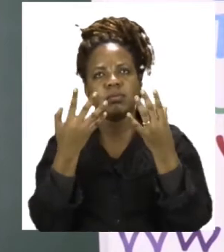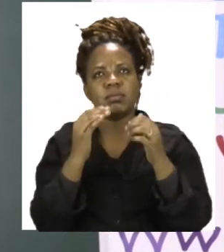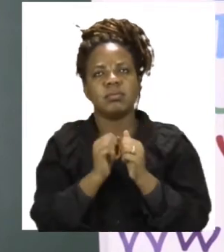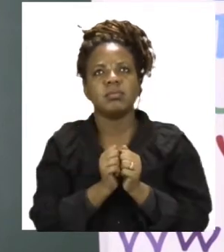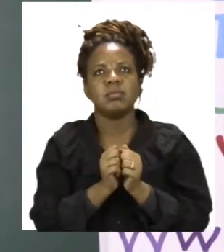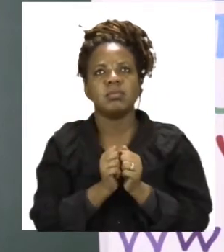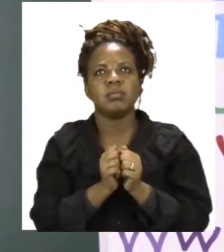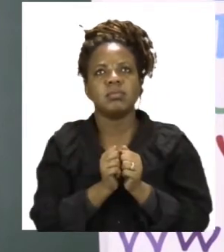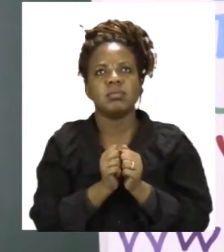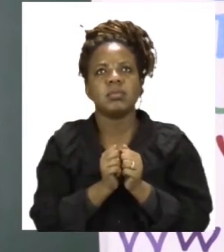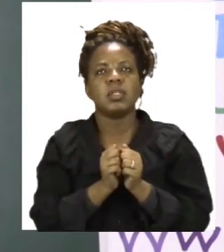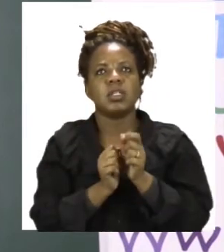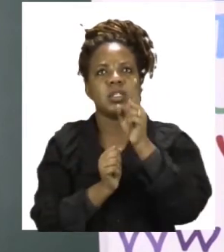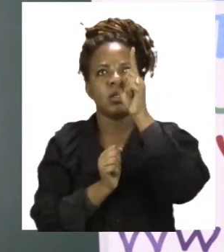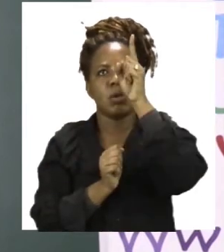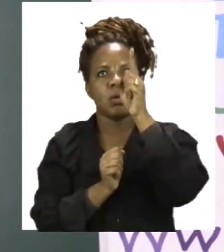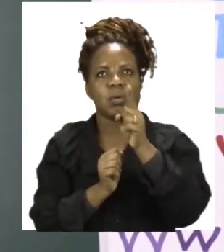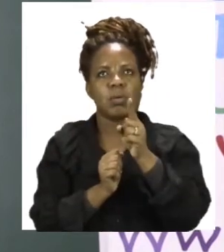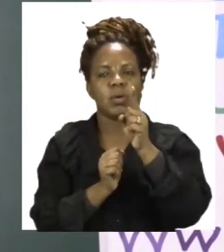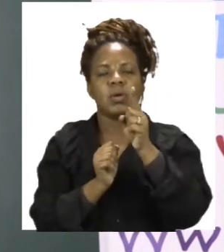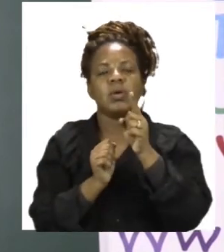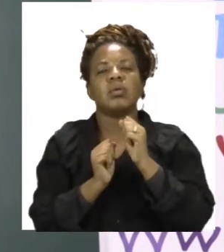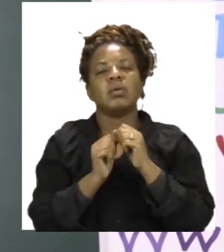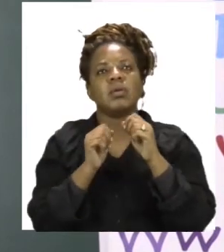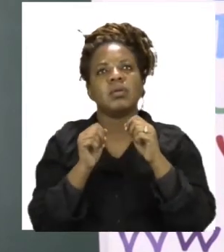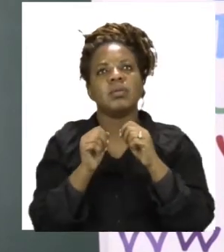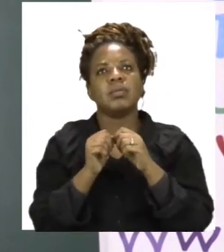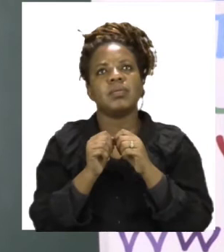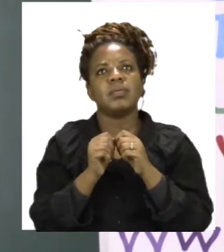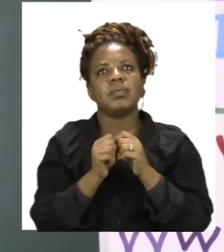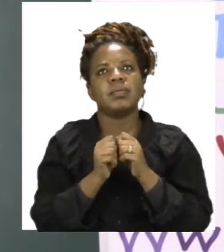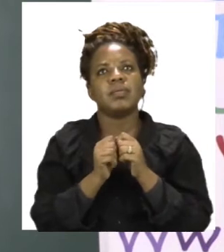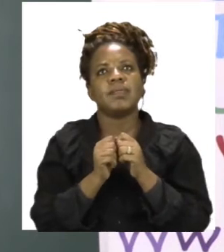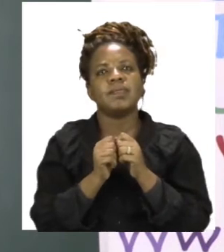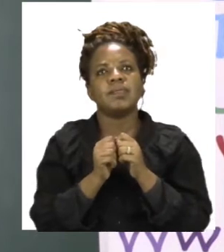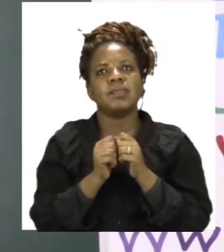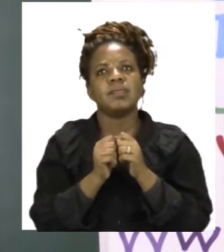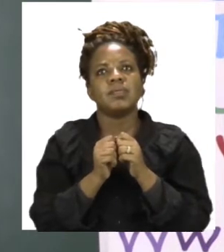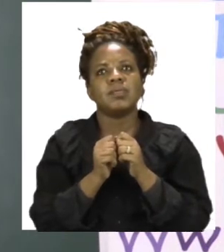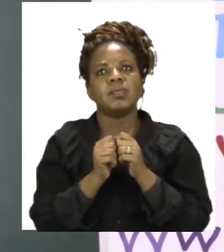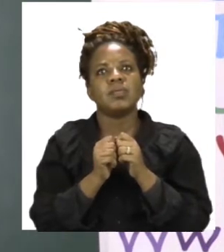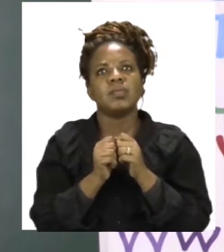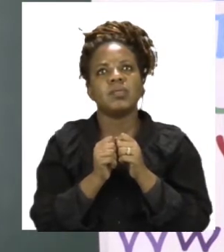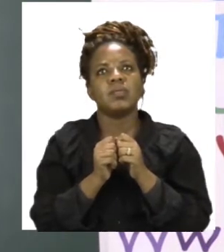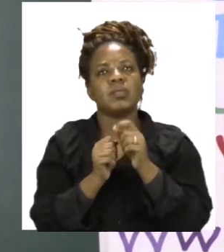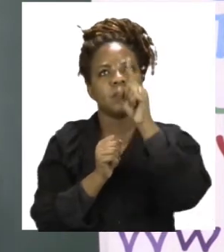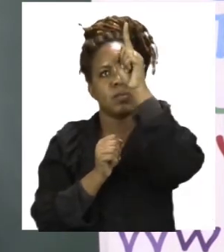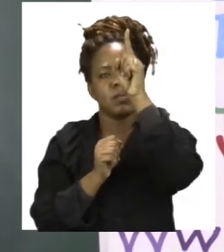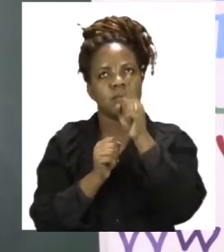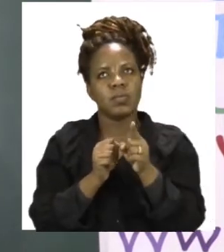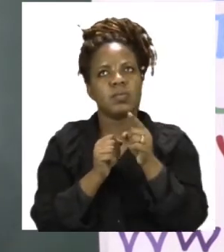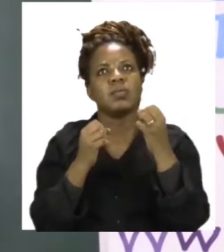many vertical lines. Now when we talk about vertical, we are talking about a straight